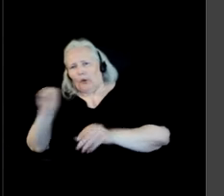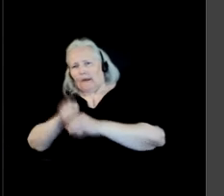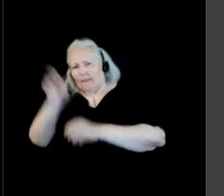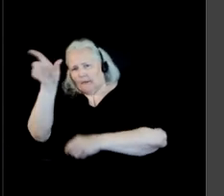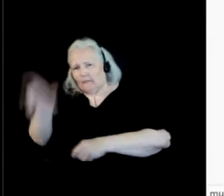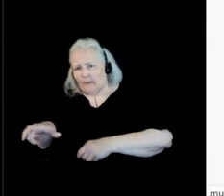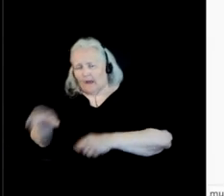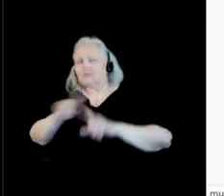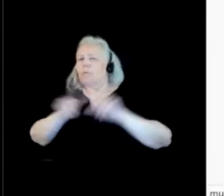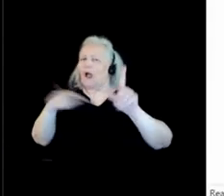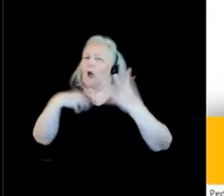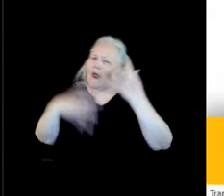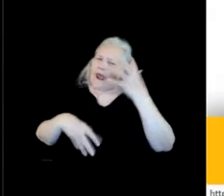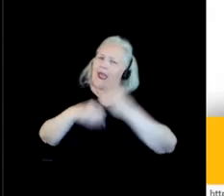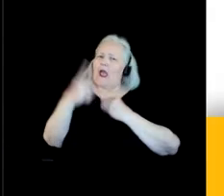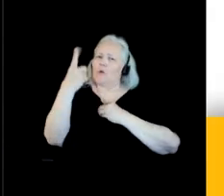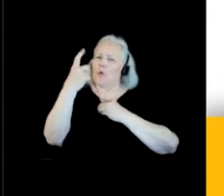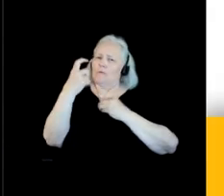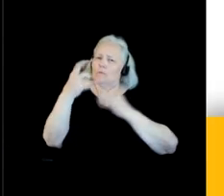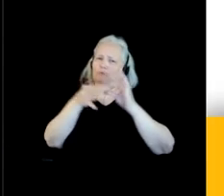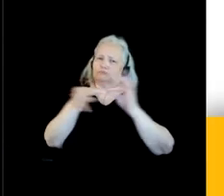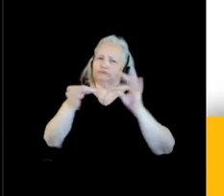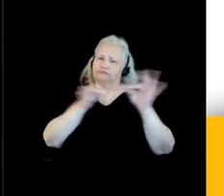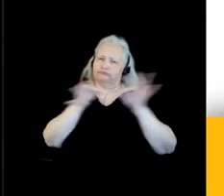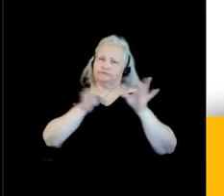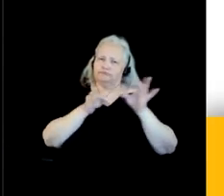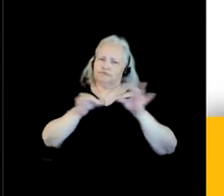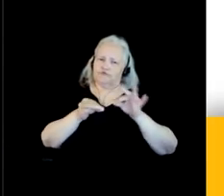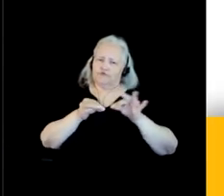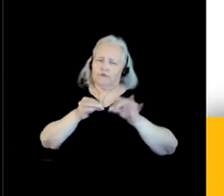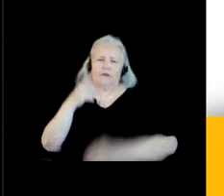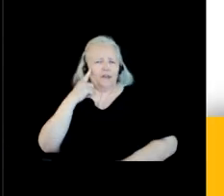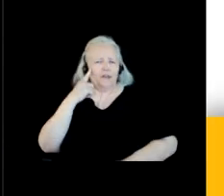section. I have one more slide.